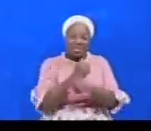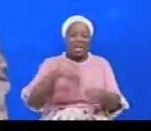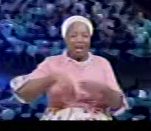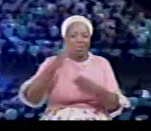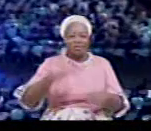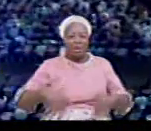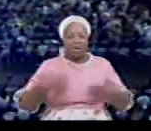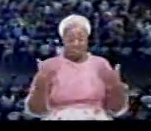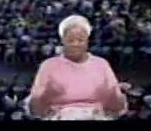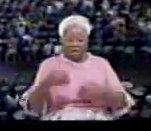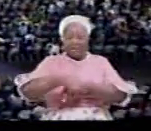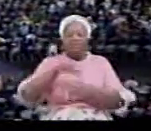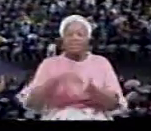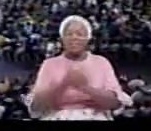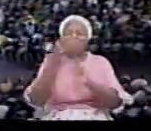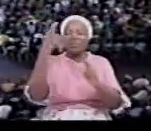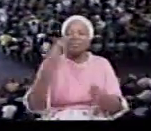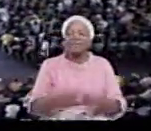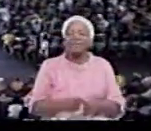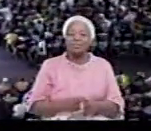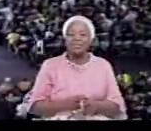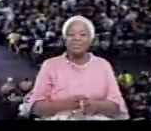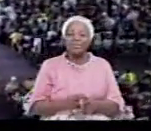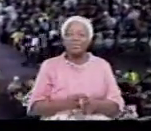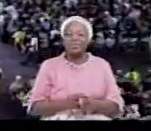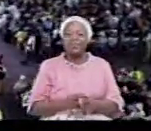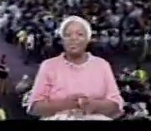in Jesus' name.